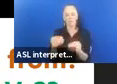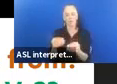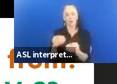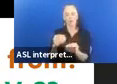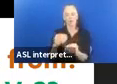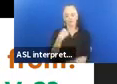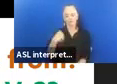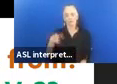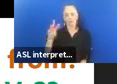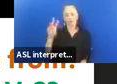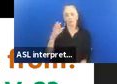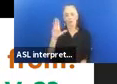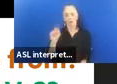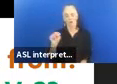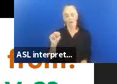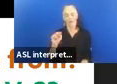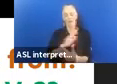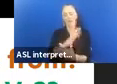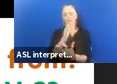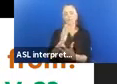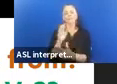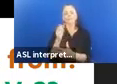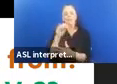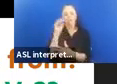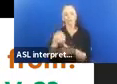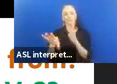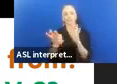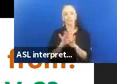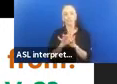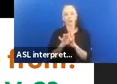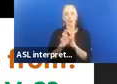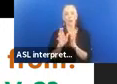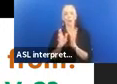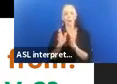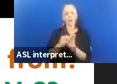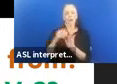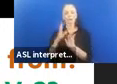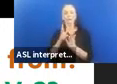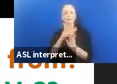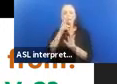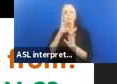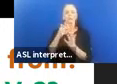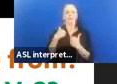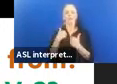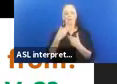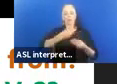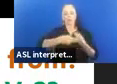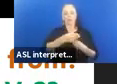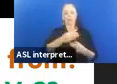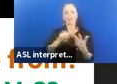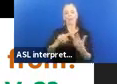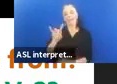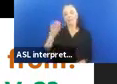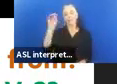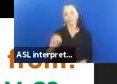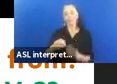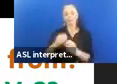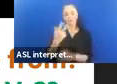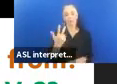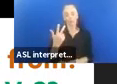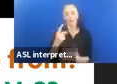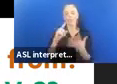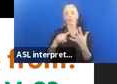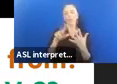Wuhan. 10% picked number 2, exotic animal trade. 8% picked number 3. 33%